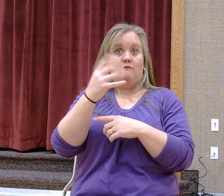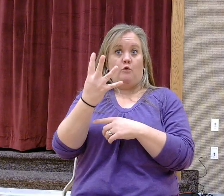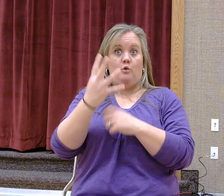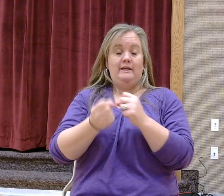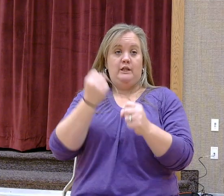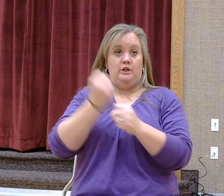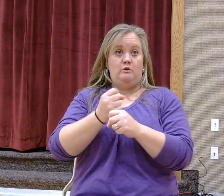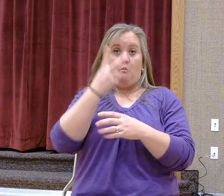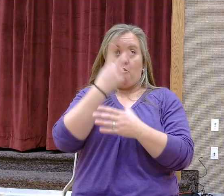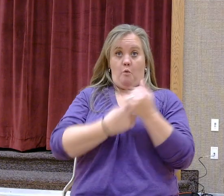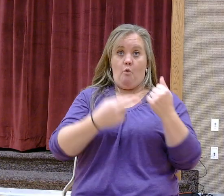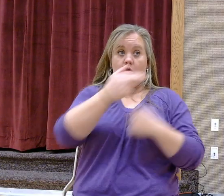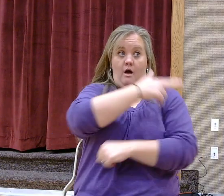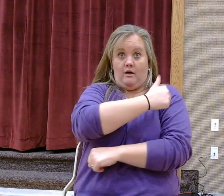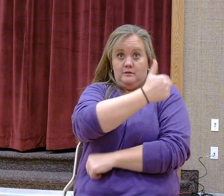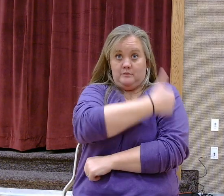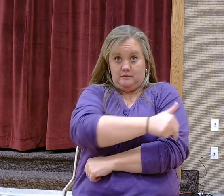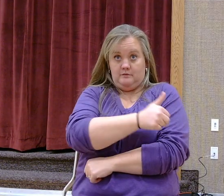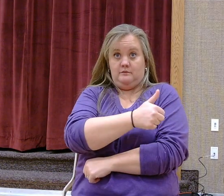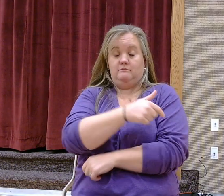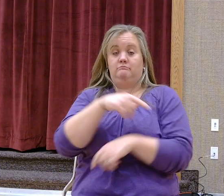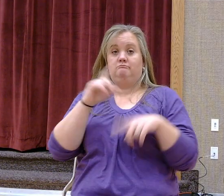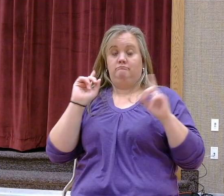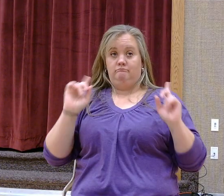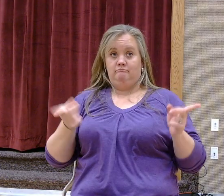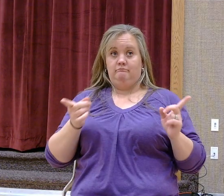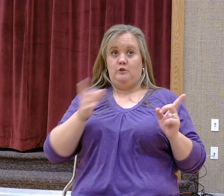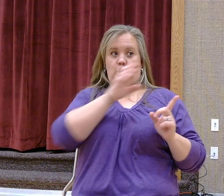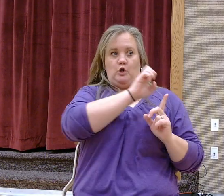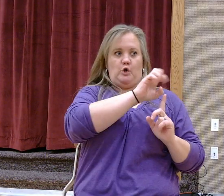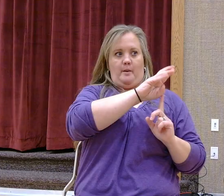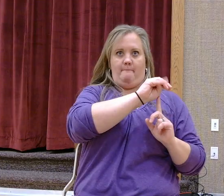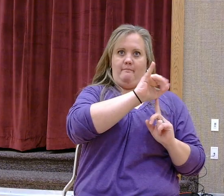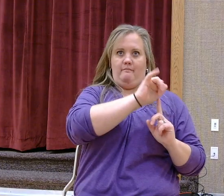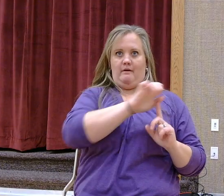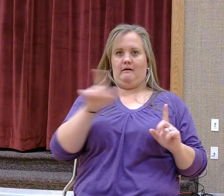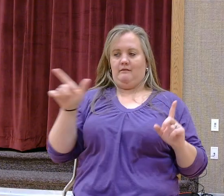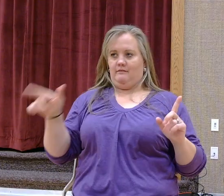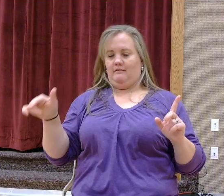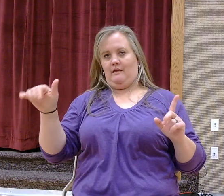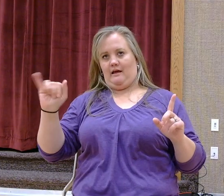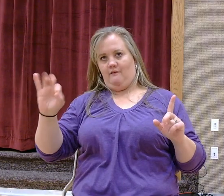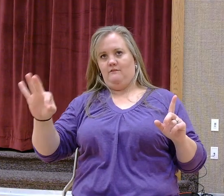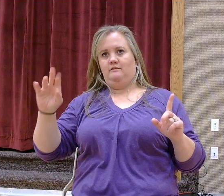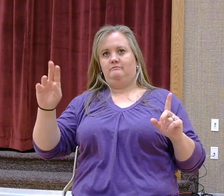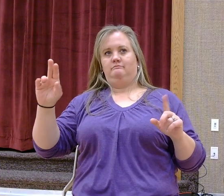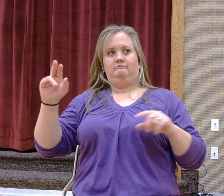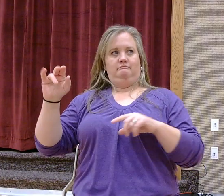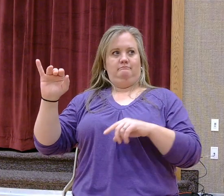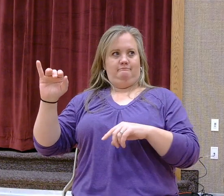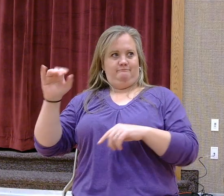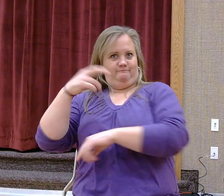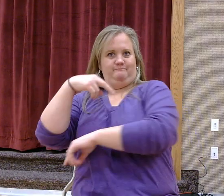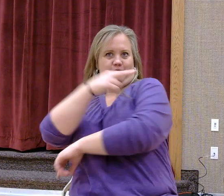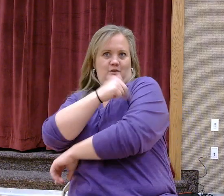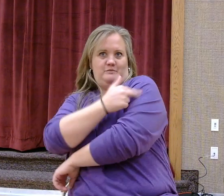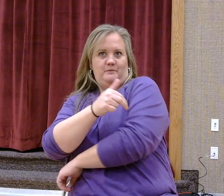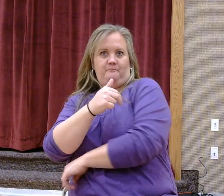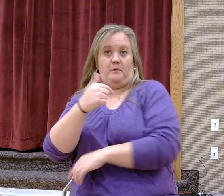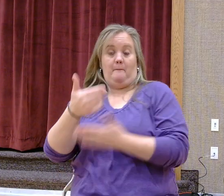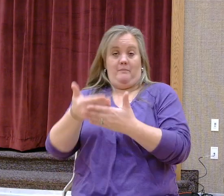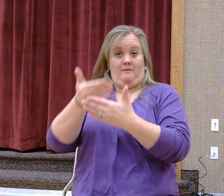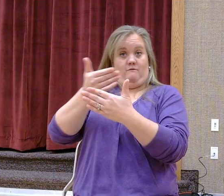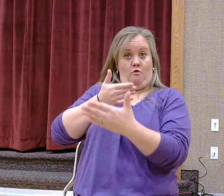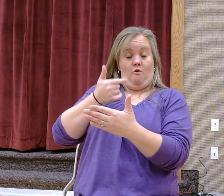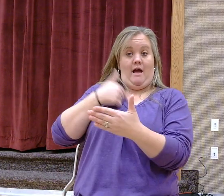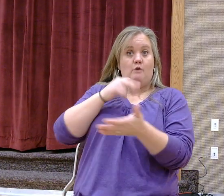at Ermac and Idaho Falls Community Hospital in the emergency department. Before I was a nurse practitioner, I was a nurse in the